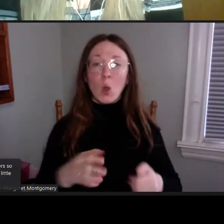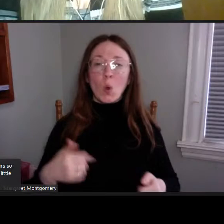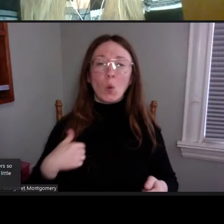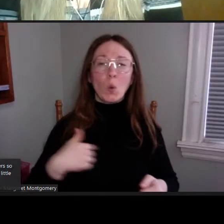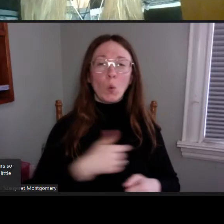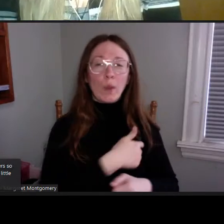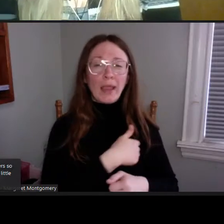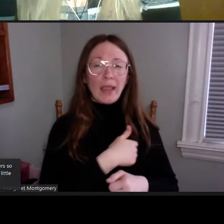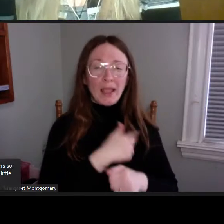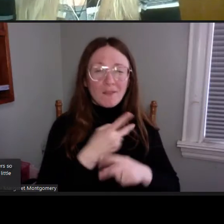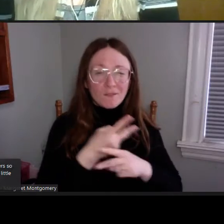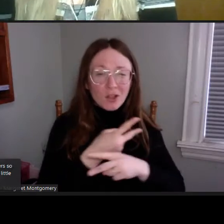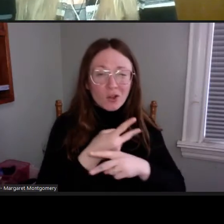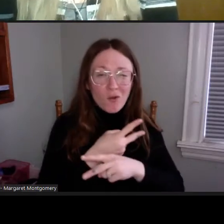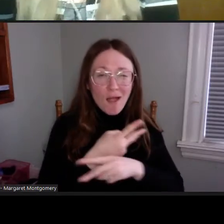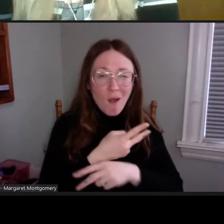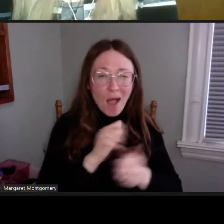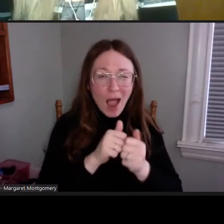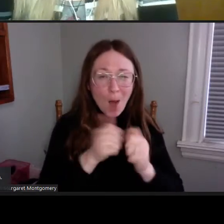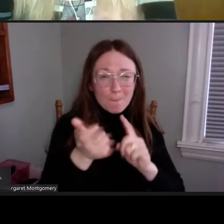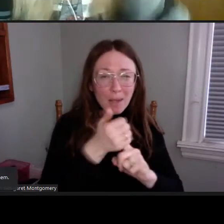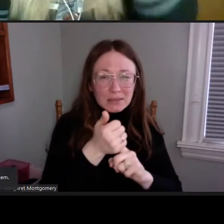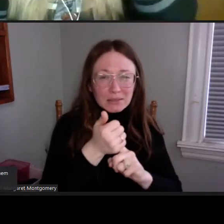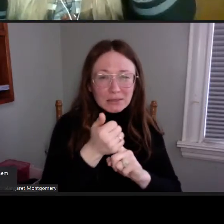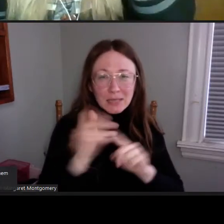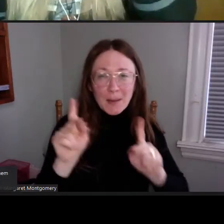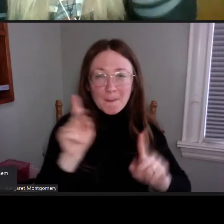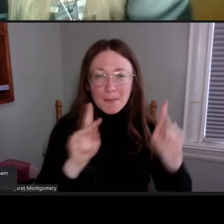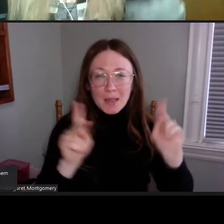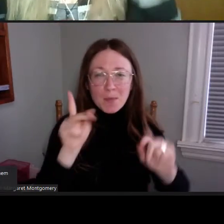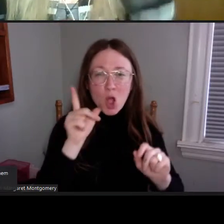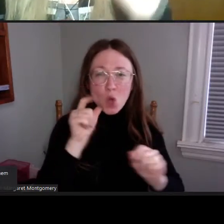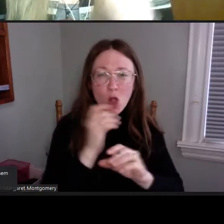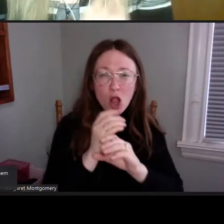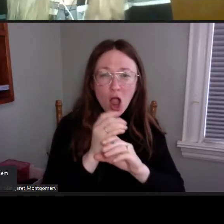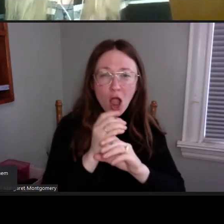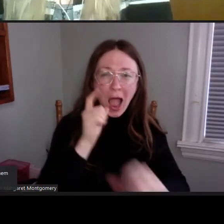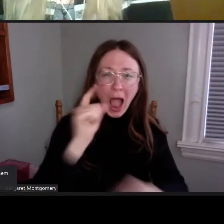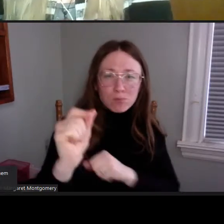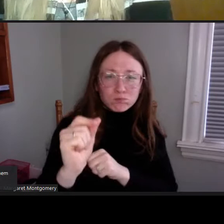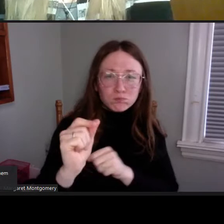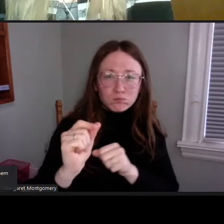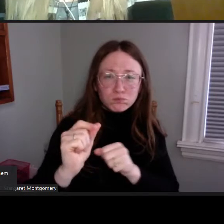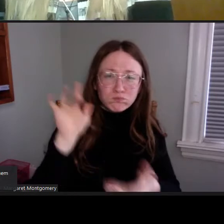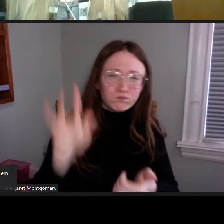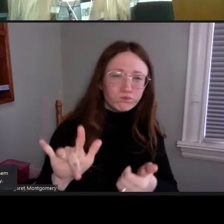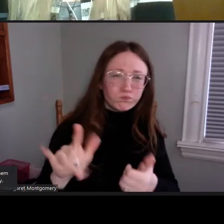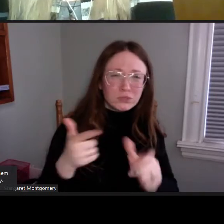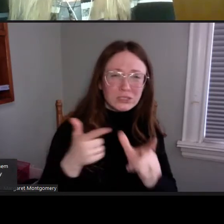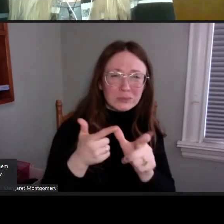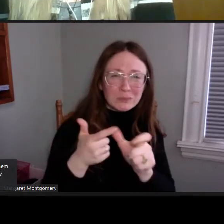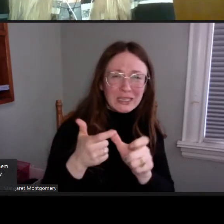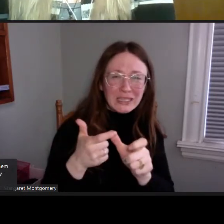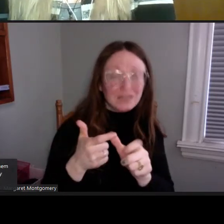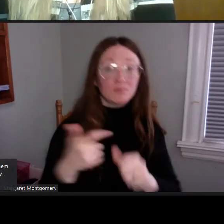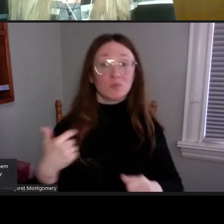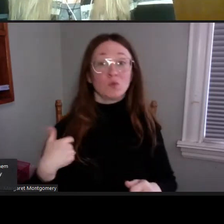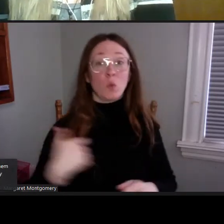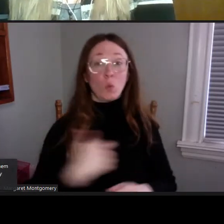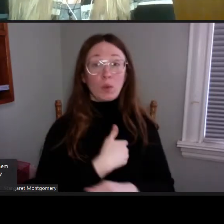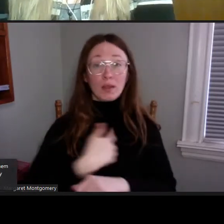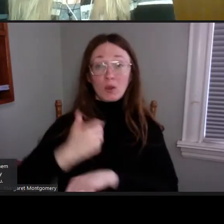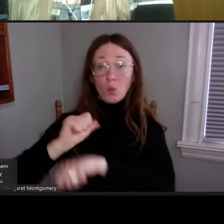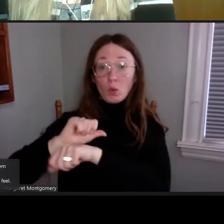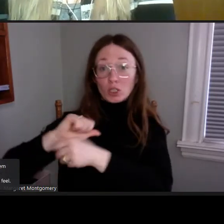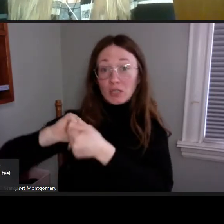while. But to work with them and to help them understand. So even just that, just going by email or phone or in person, whatever